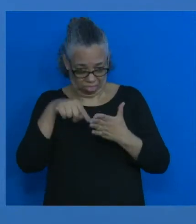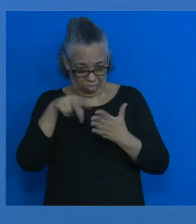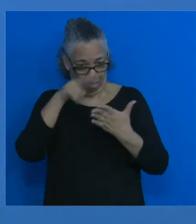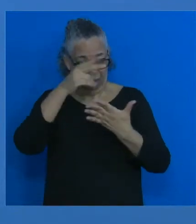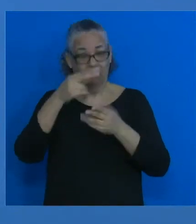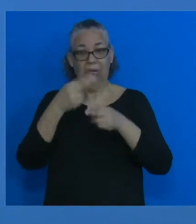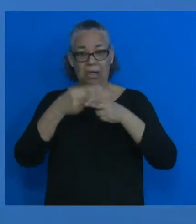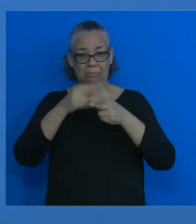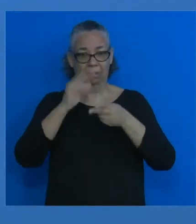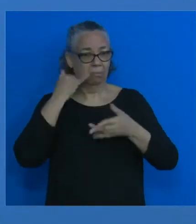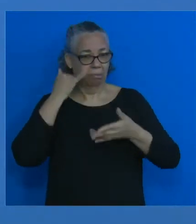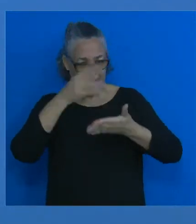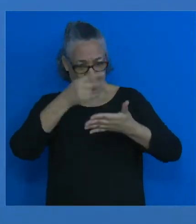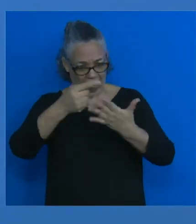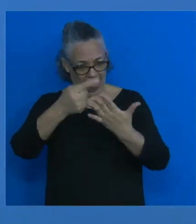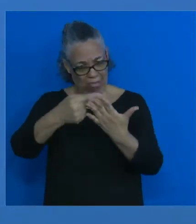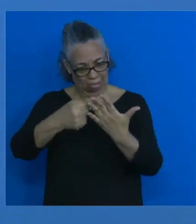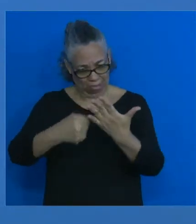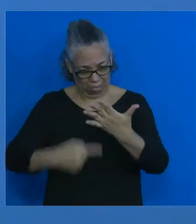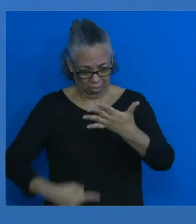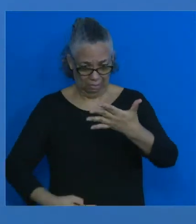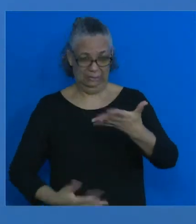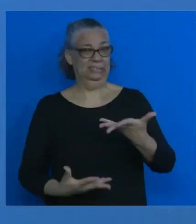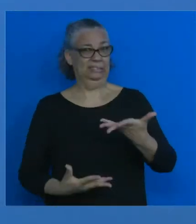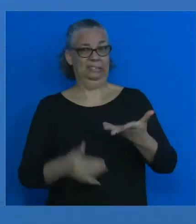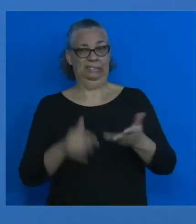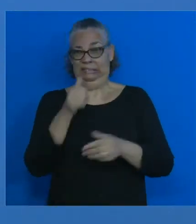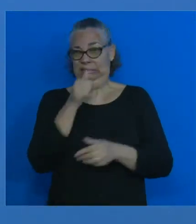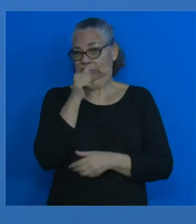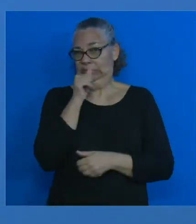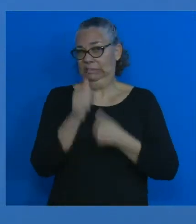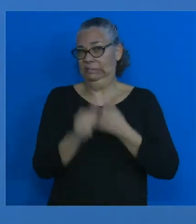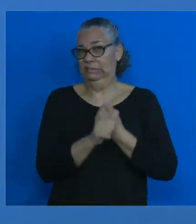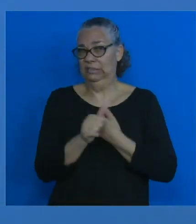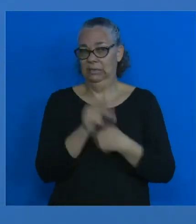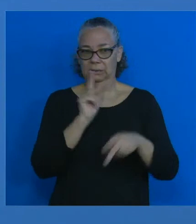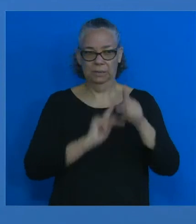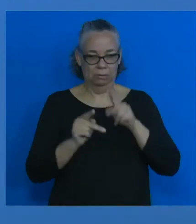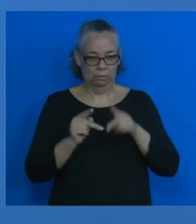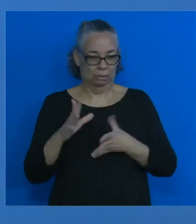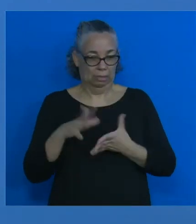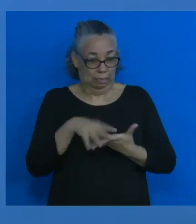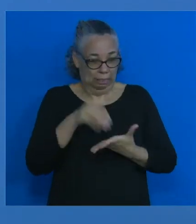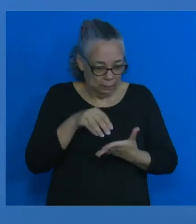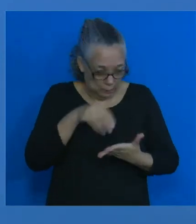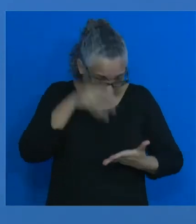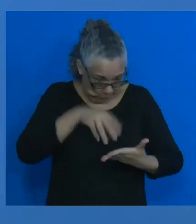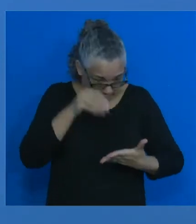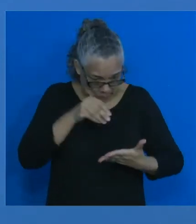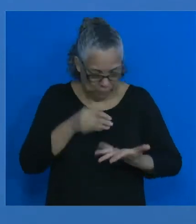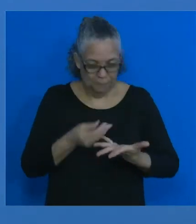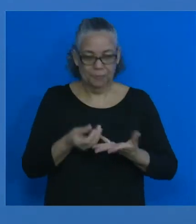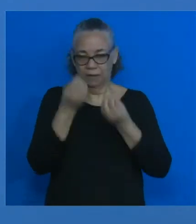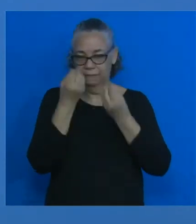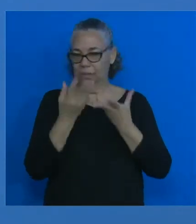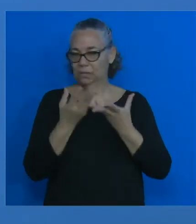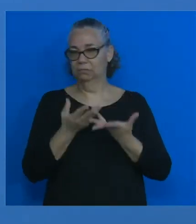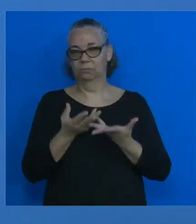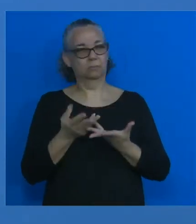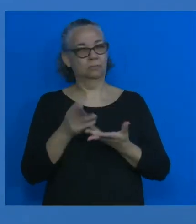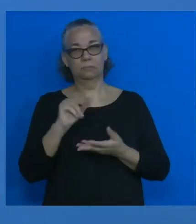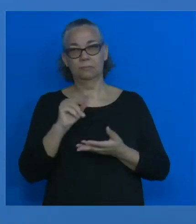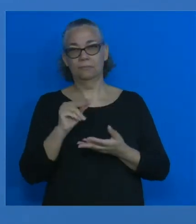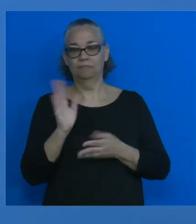numbers, etc. And this is something that could be considered a privacy risk, as people can get persons' information. That is a crude method. We've